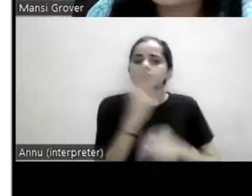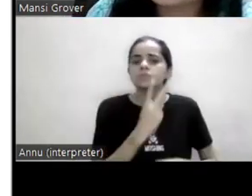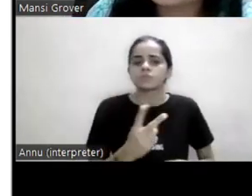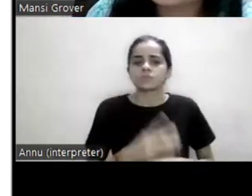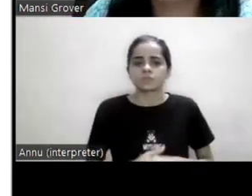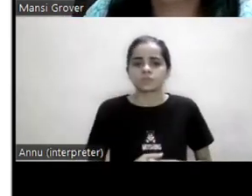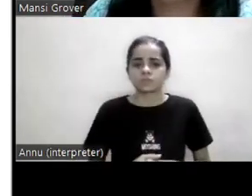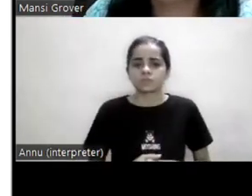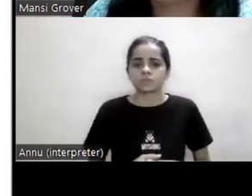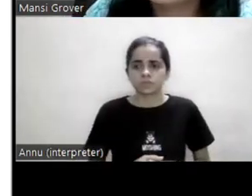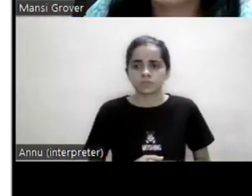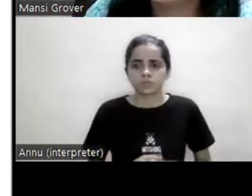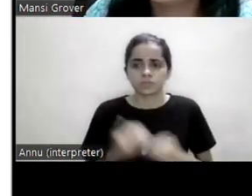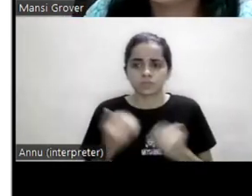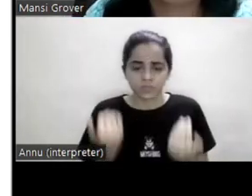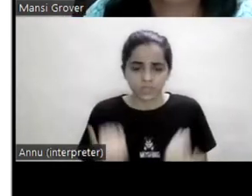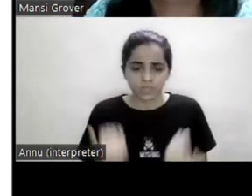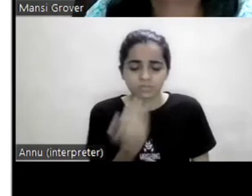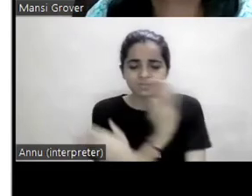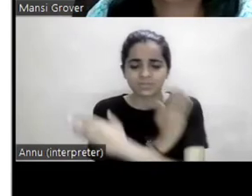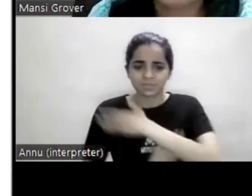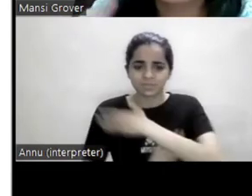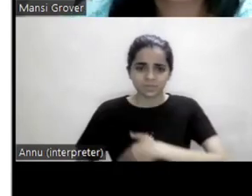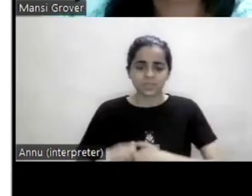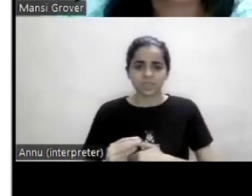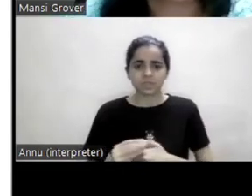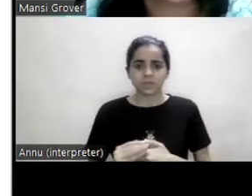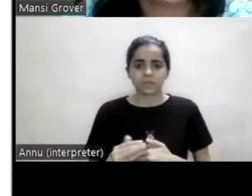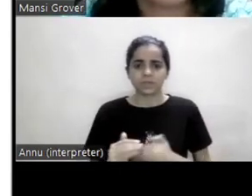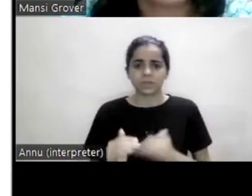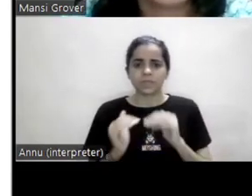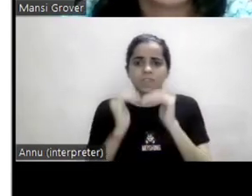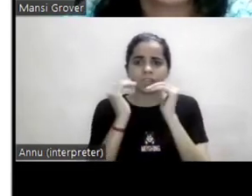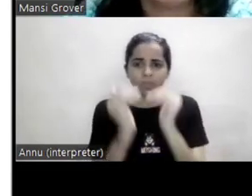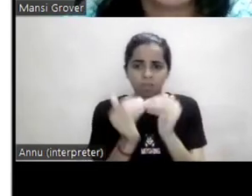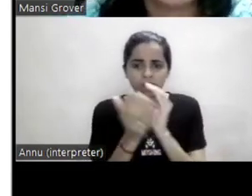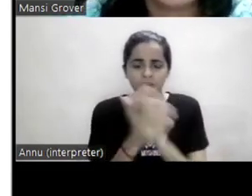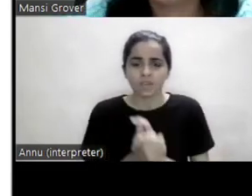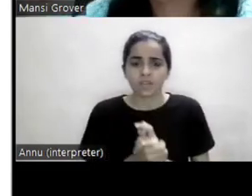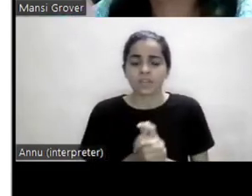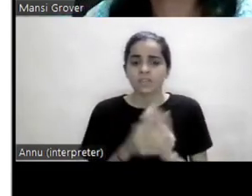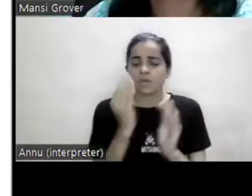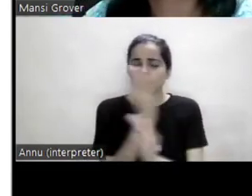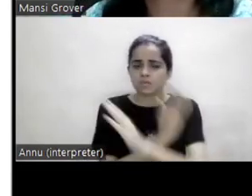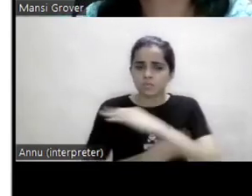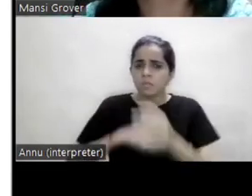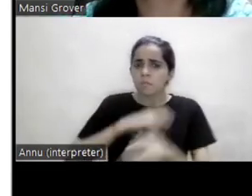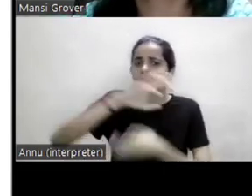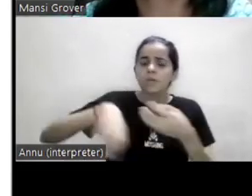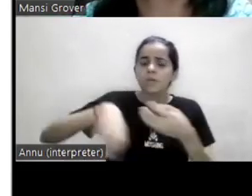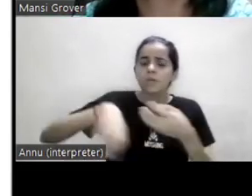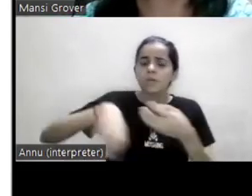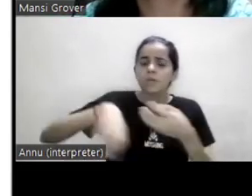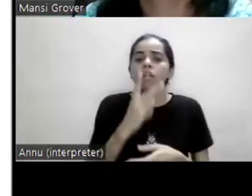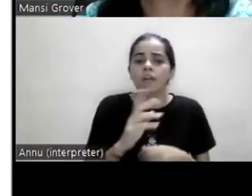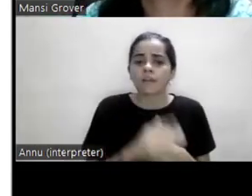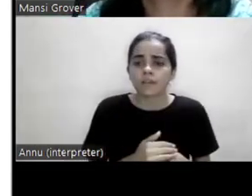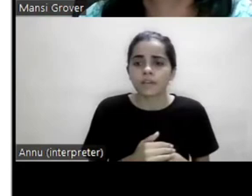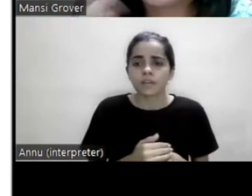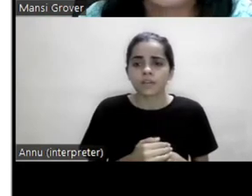a person with a disability, you know, overcompensating for their disability, or you would see them, you